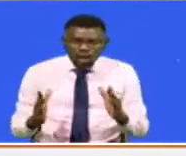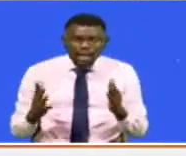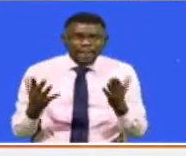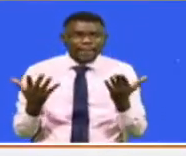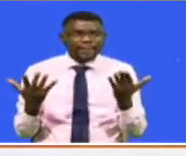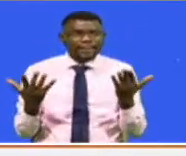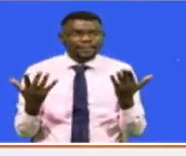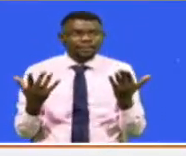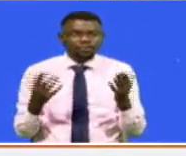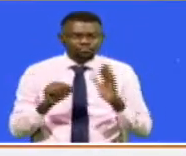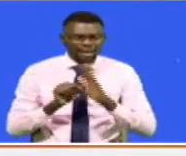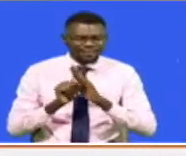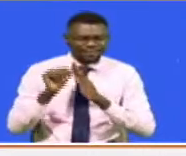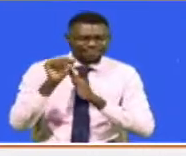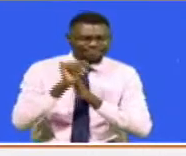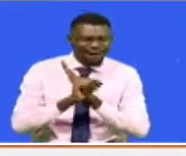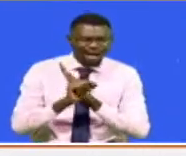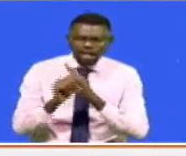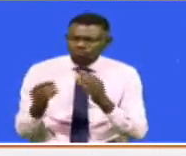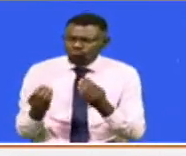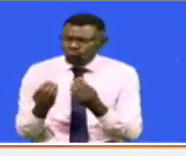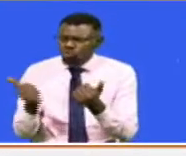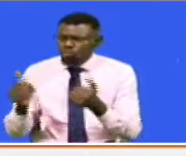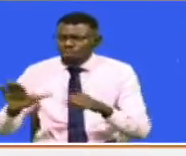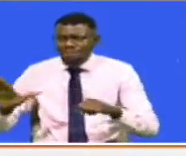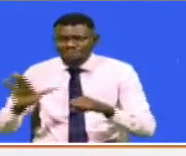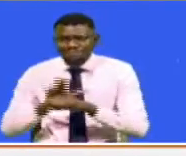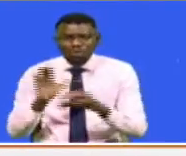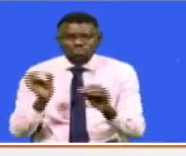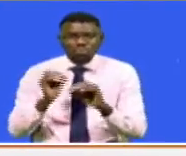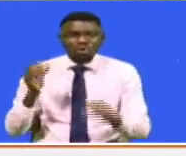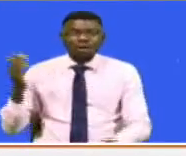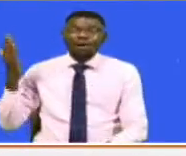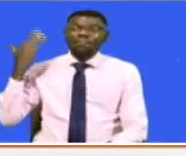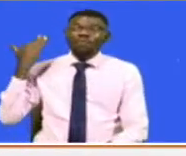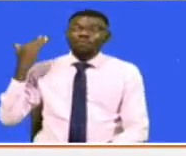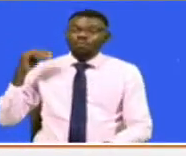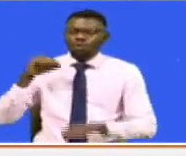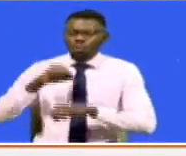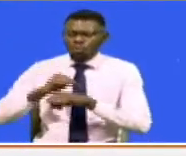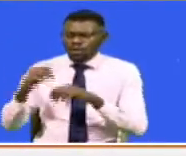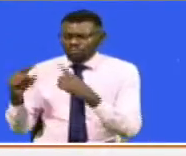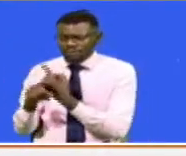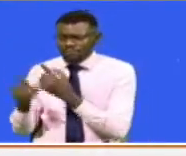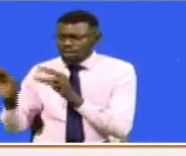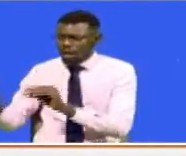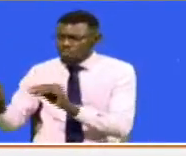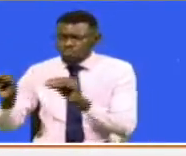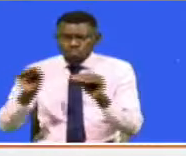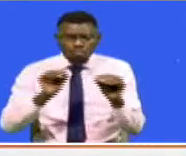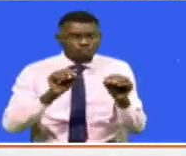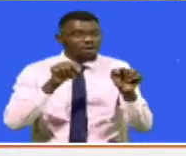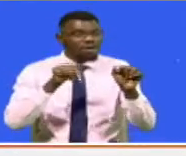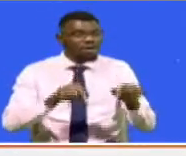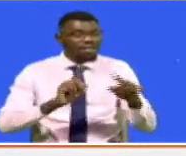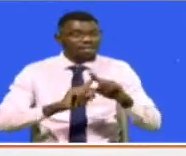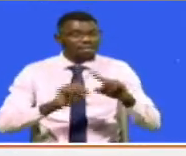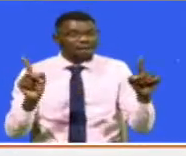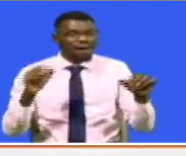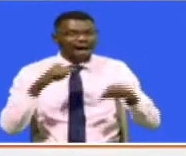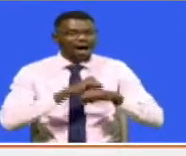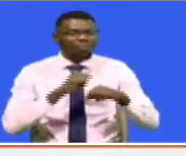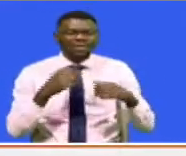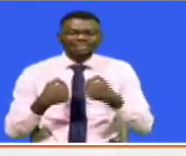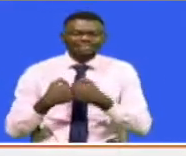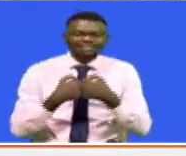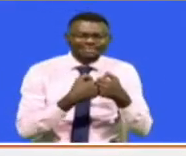maybe cover the syllabus well in the schools where they were before they came here. But we struggle as a school to